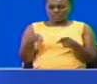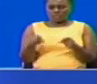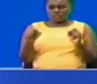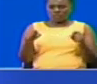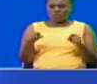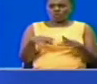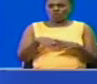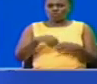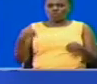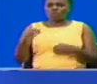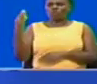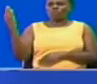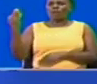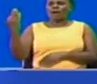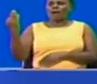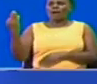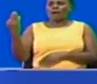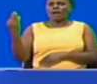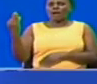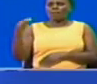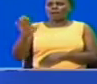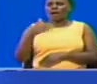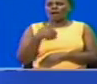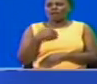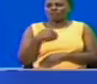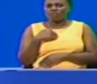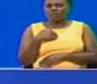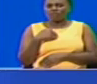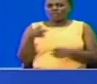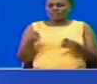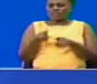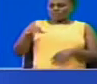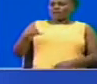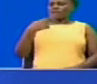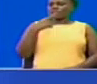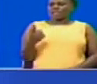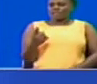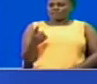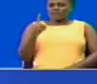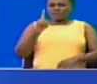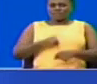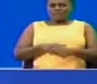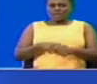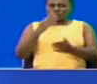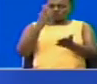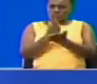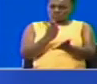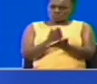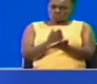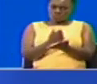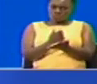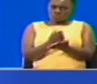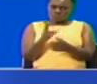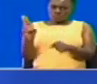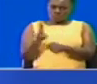kumpokonya mtoto marehemu Kwekwe Mwandaza panga aliyokuwa nayo kama walivyodai, iwapo walikuwa na ukweli na nia nzuri? The use